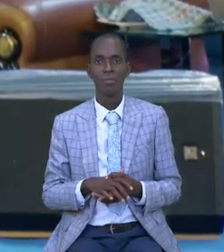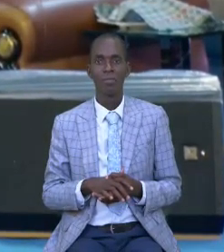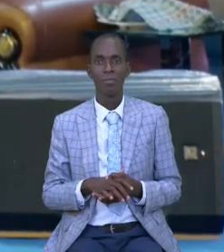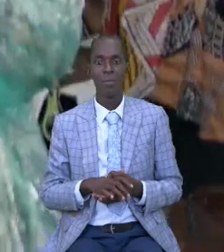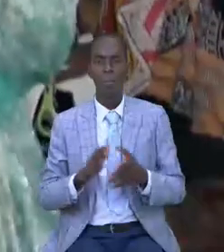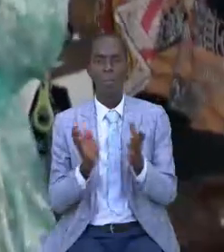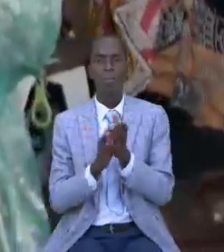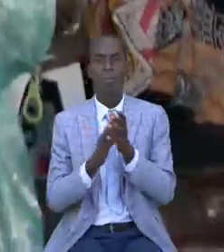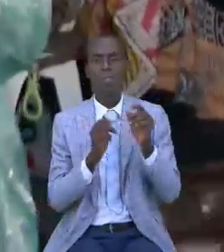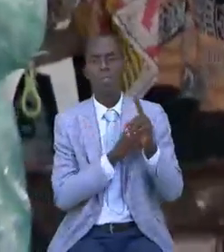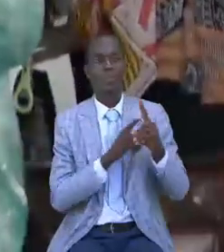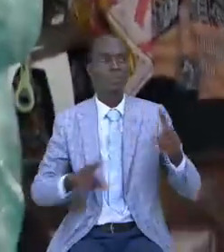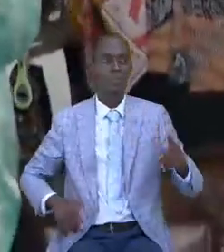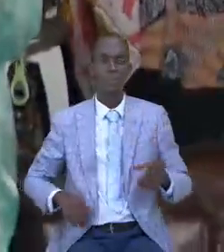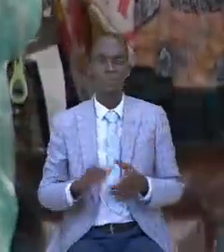Praise the Lord.